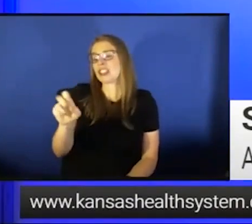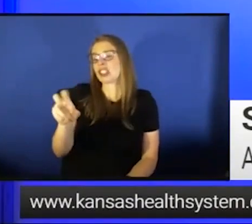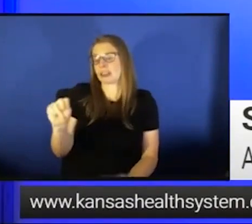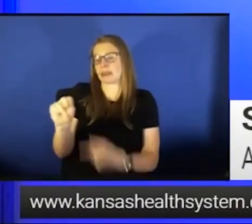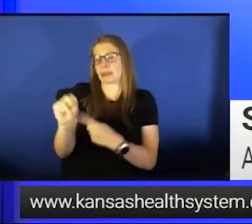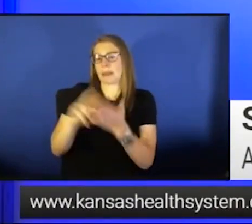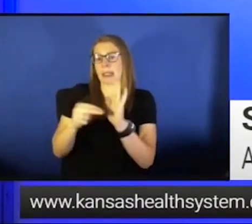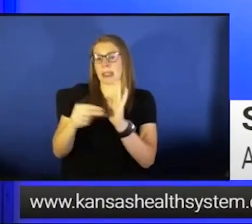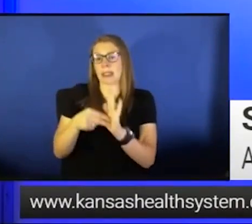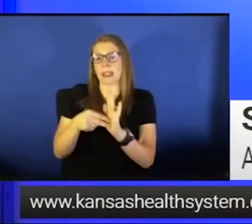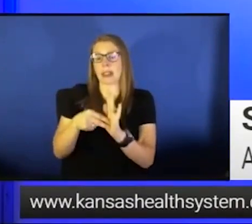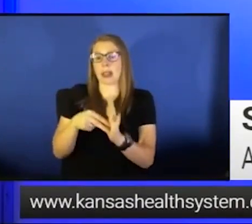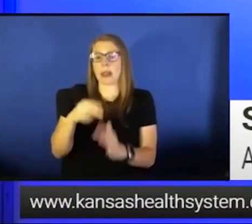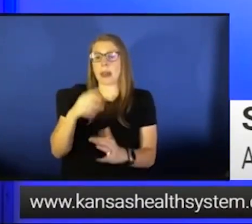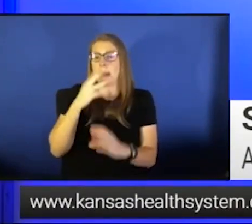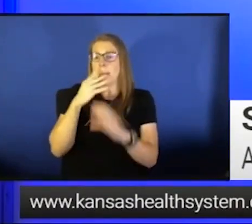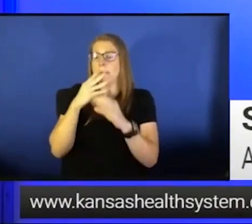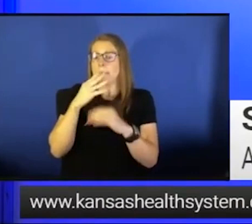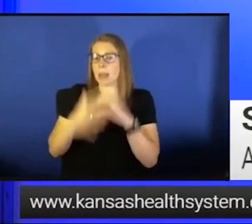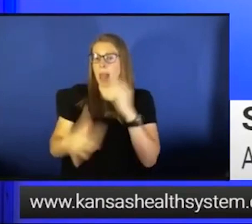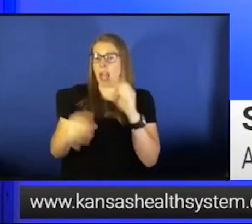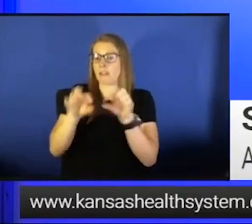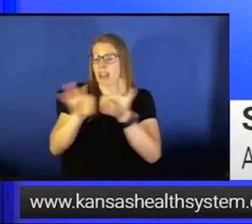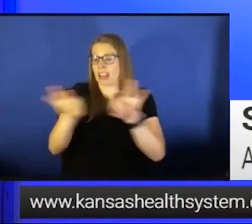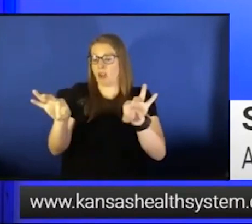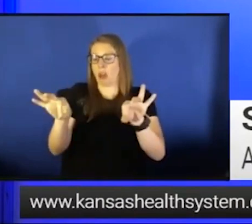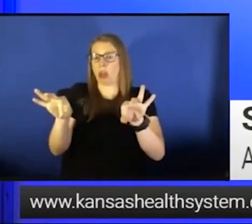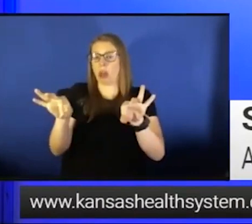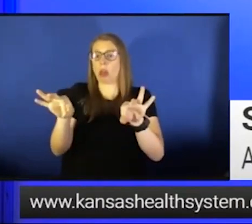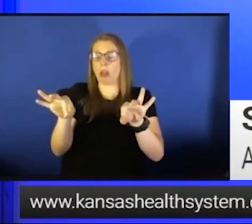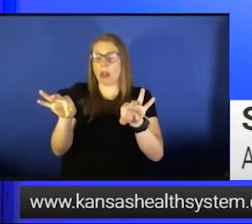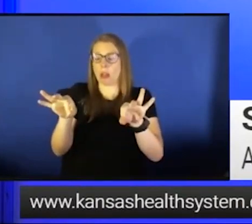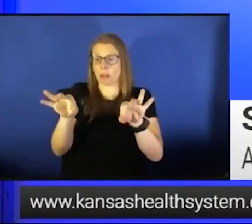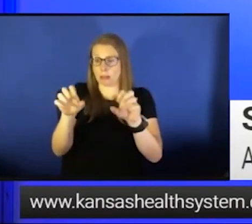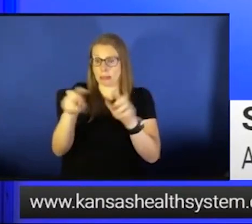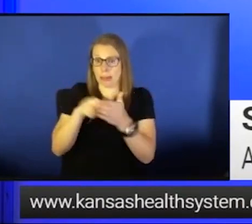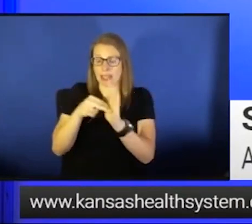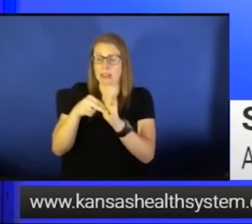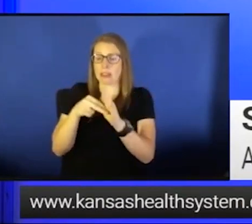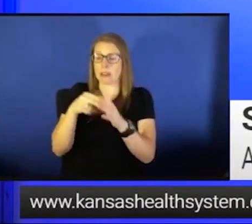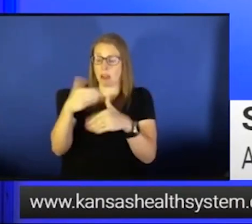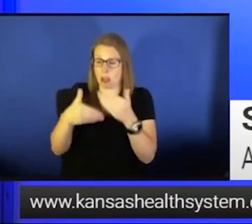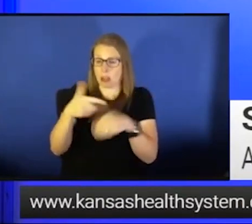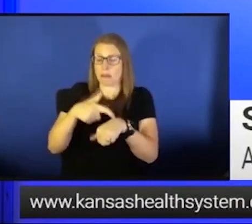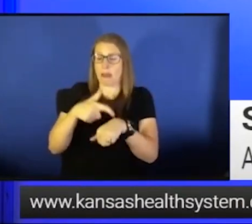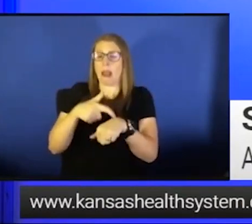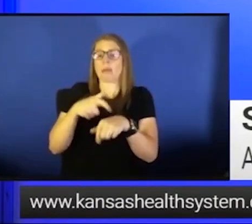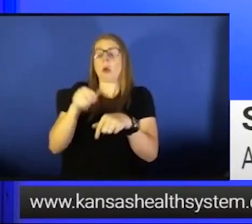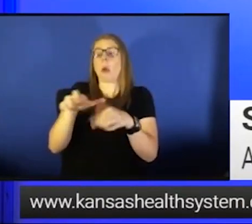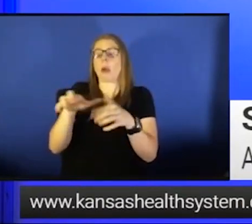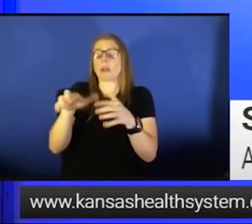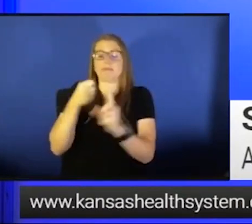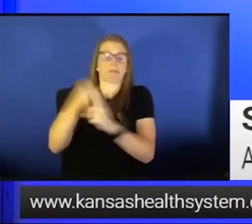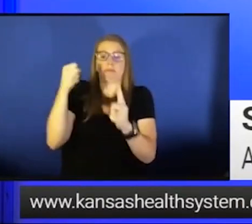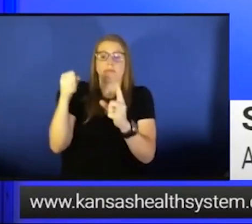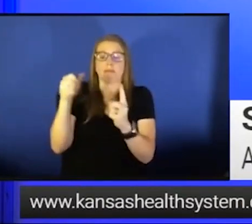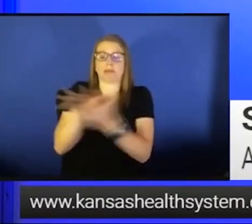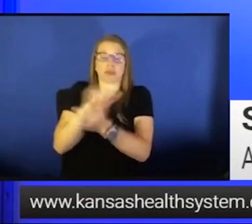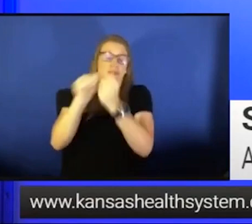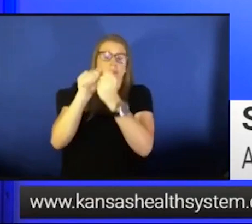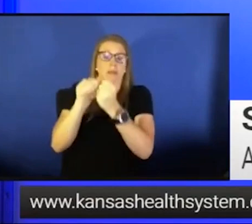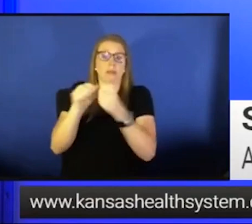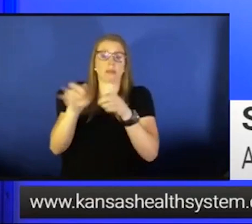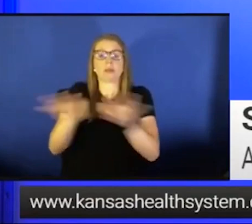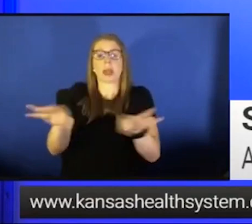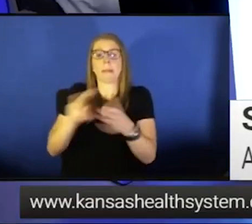has an injury. It can be either traumatic dissection or it can be spontaneous. And because of that tear in the blood vessel, a subsequent stroke can